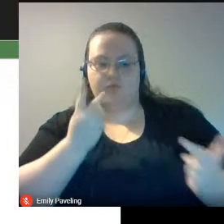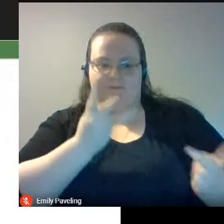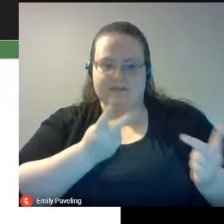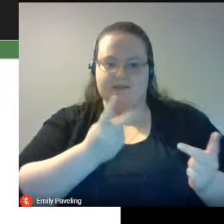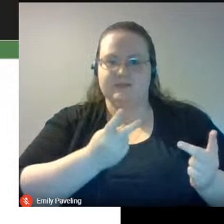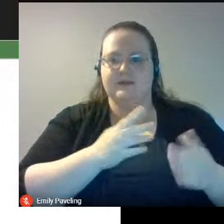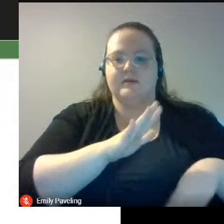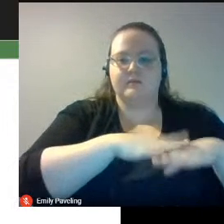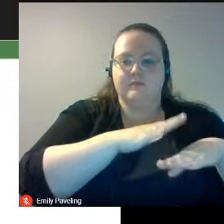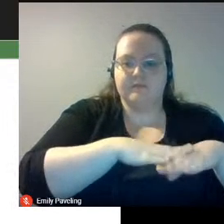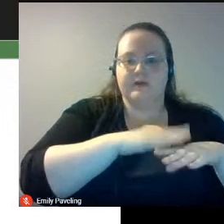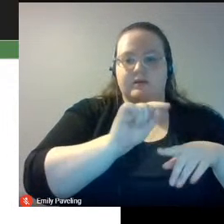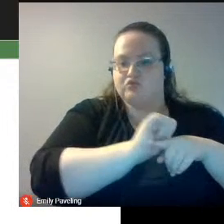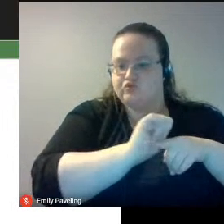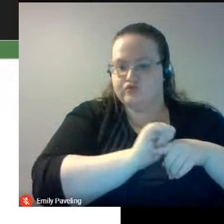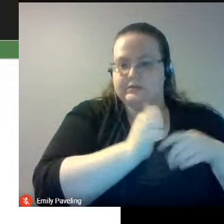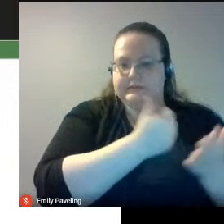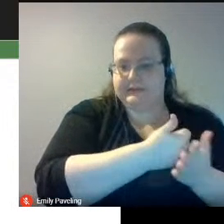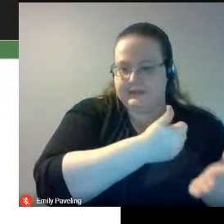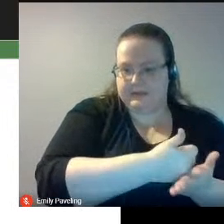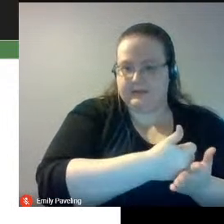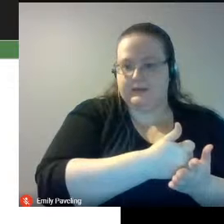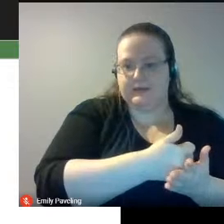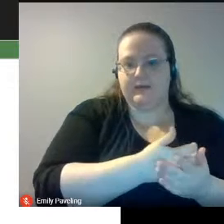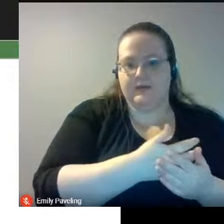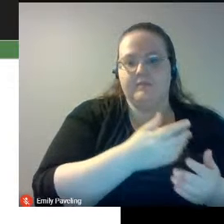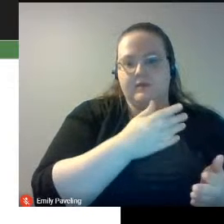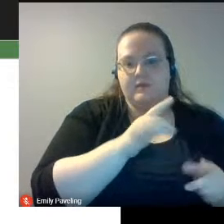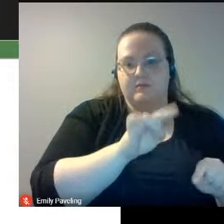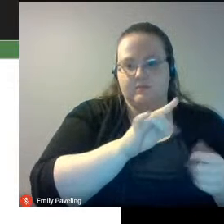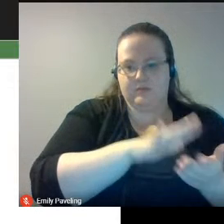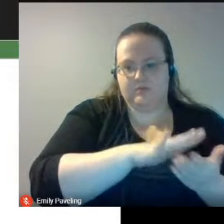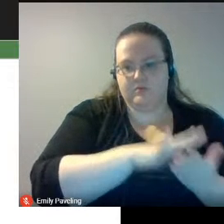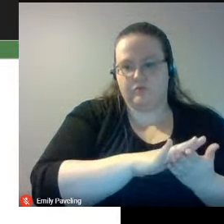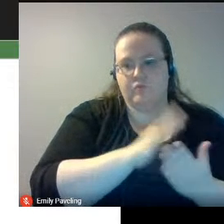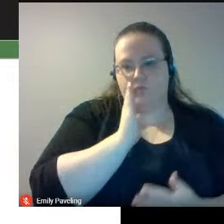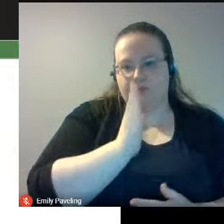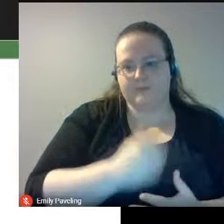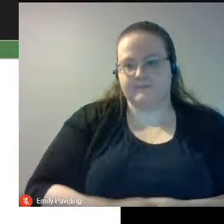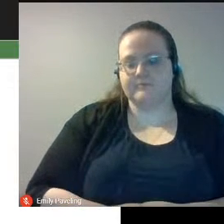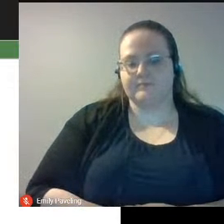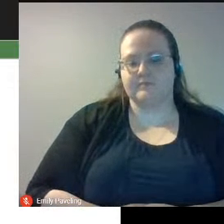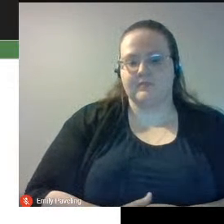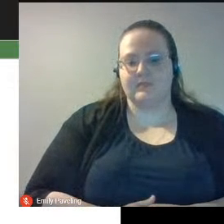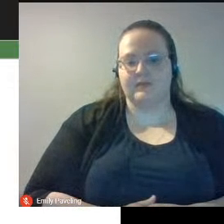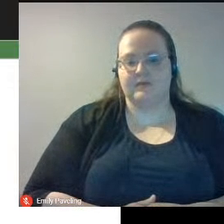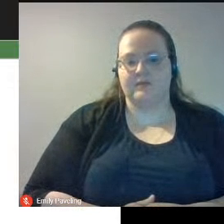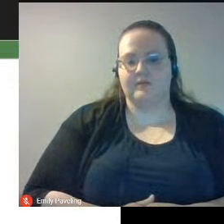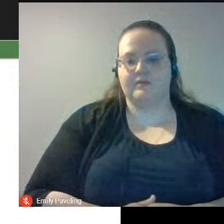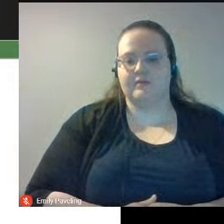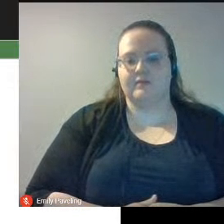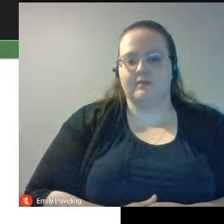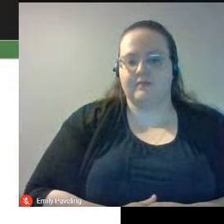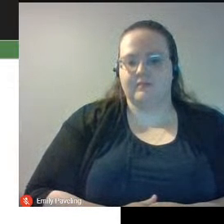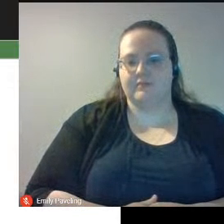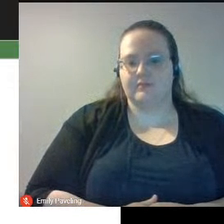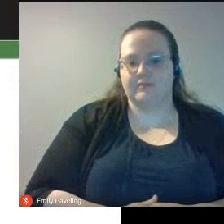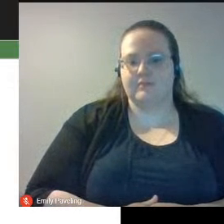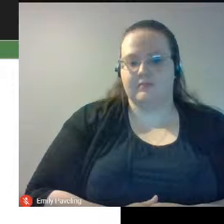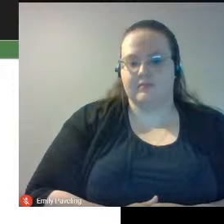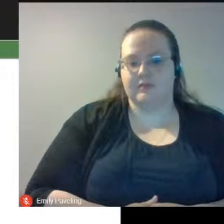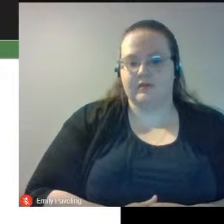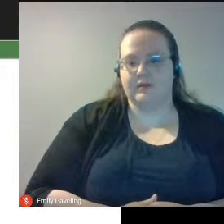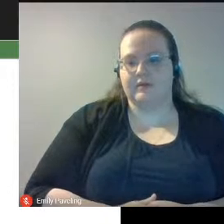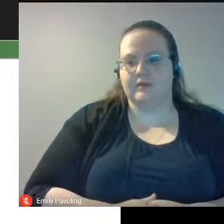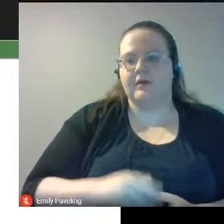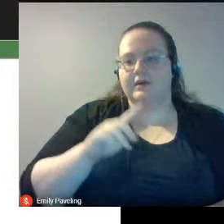Surveillance of absenteeism and specific to COVID-19 is being planned for in collaboration with our